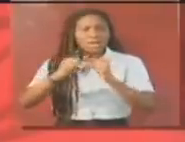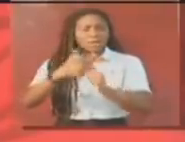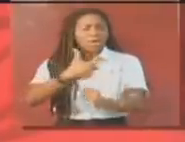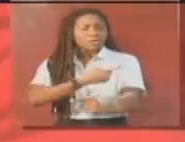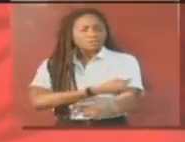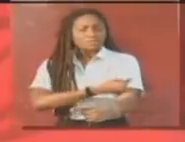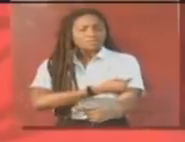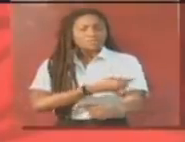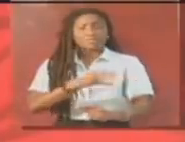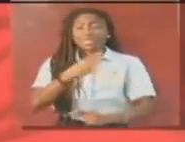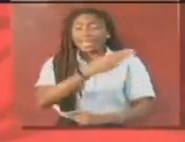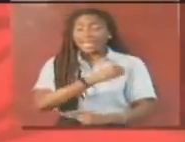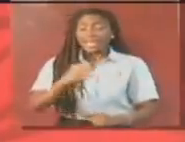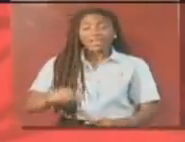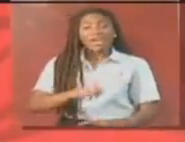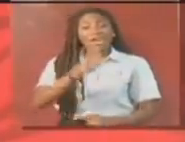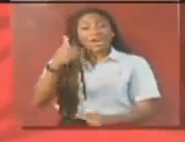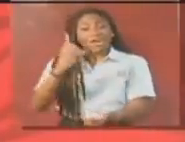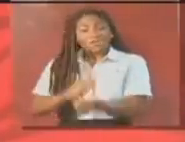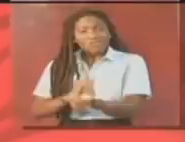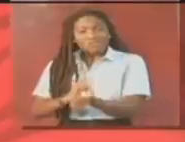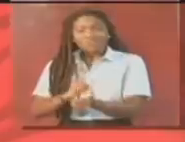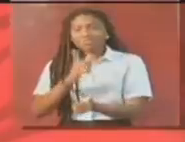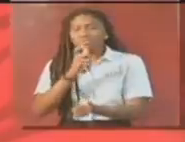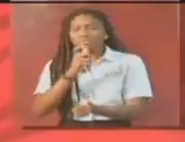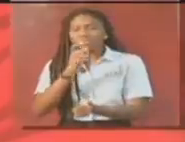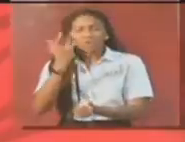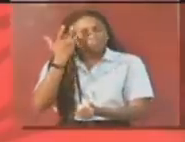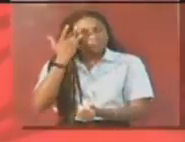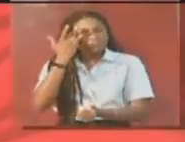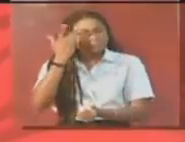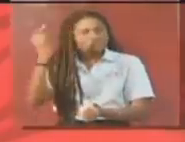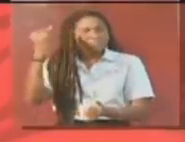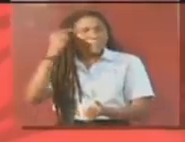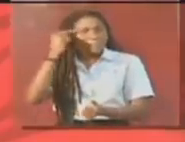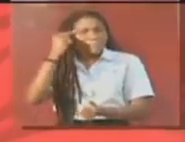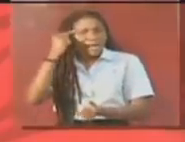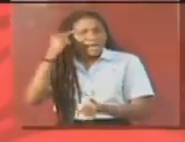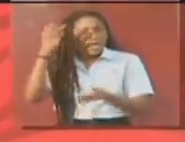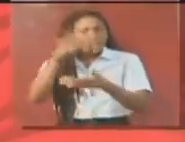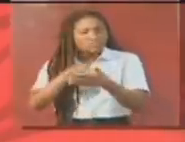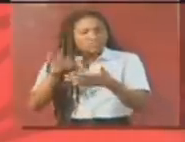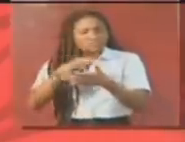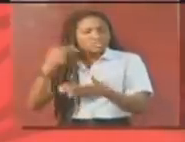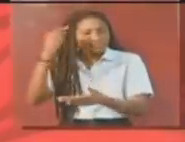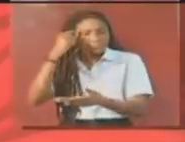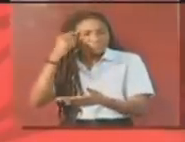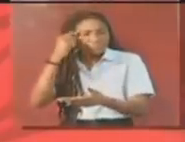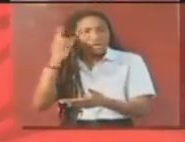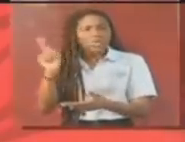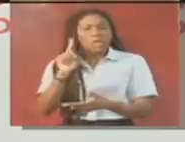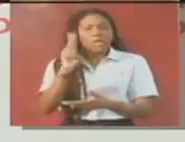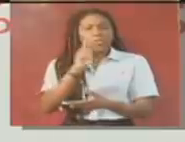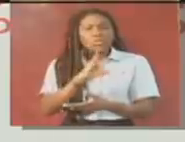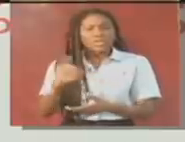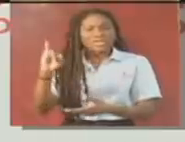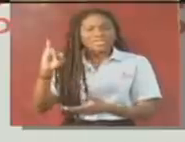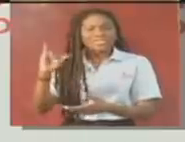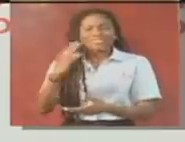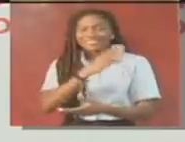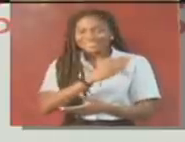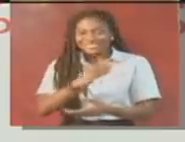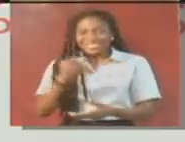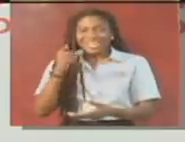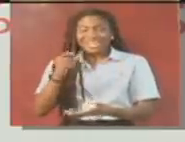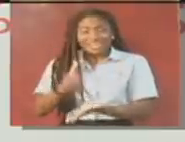Khatija Khan, Clinical Psychologist, Faculty of Medical Sciences, UWI, and a member of the UE